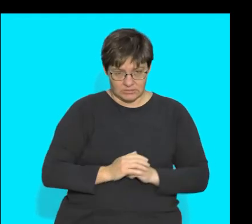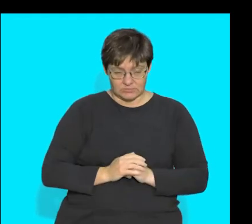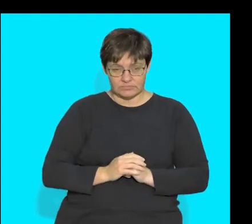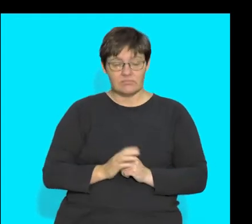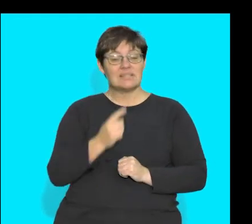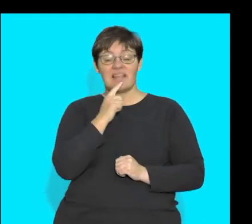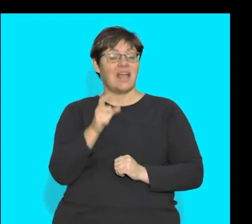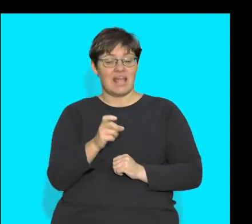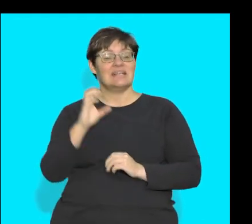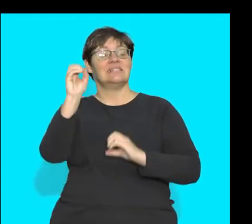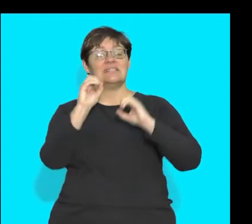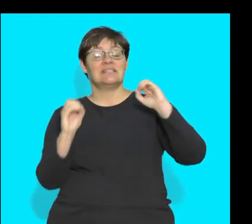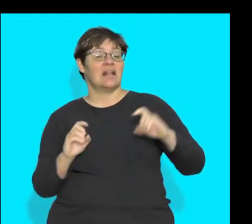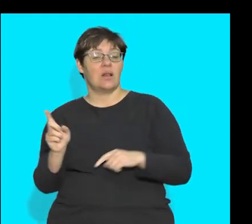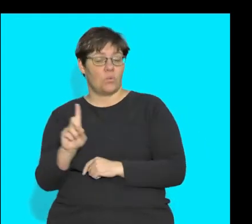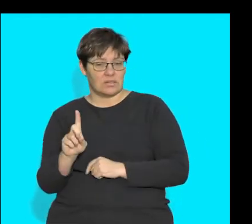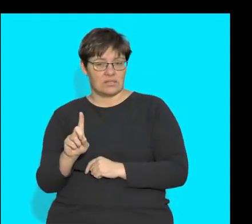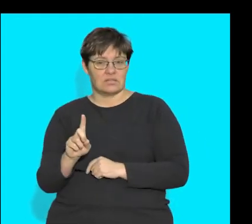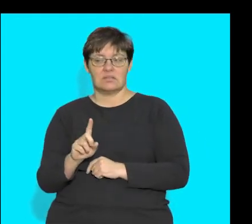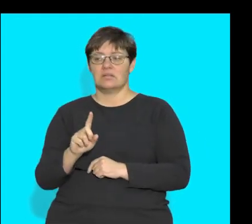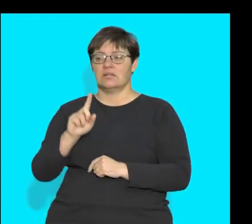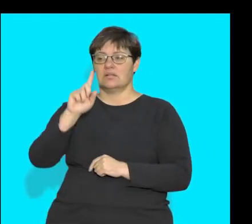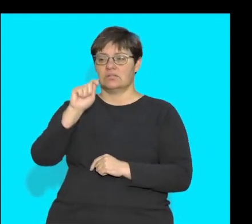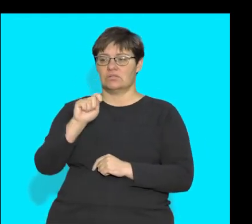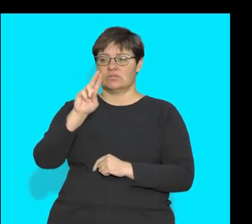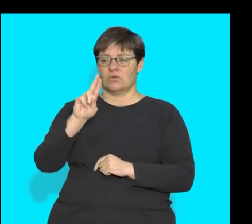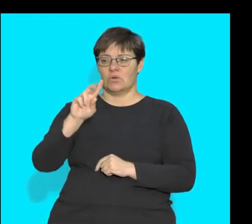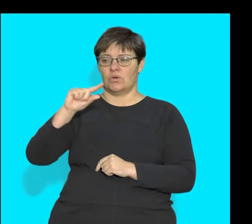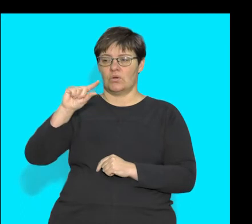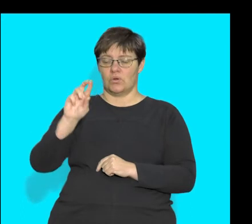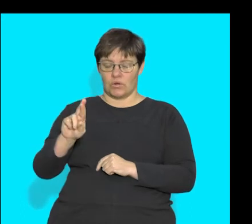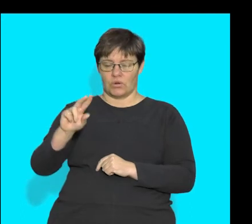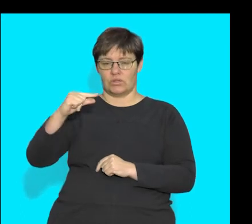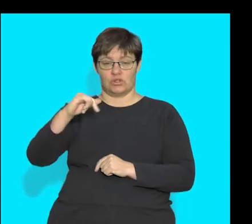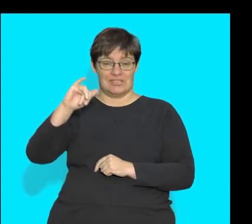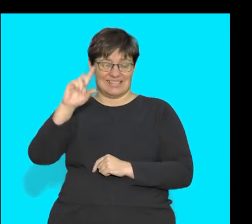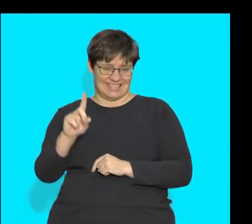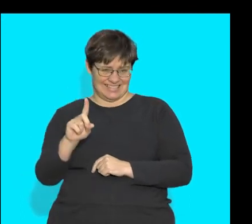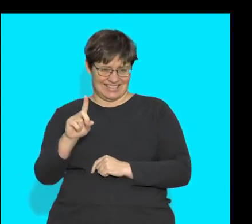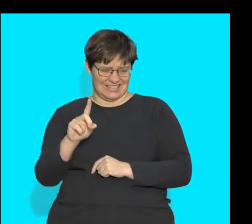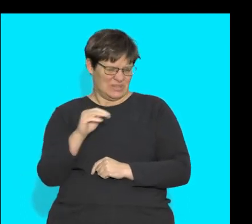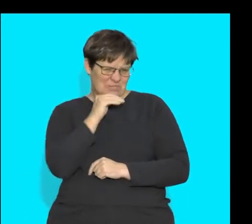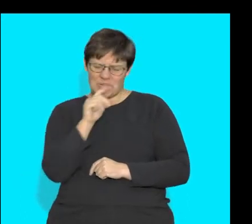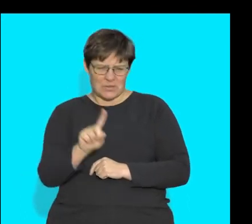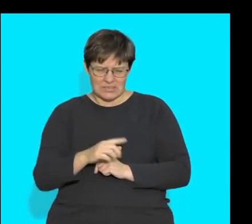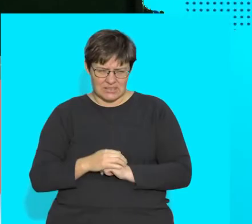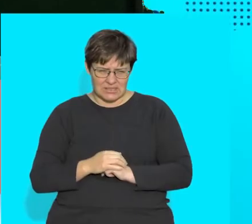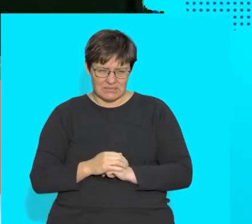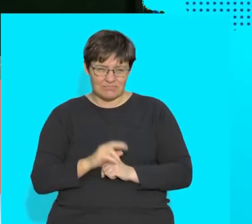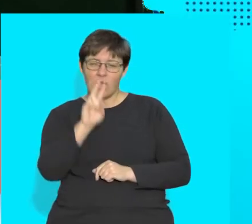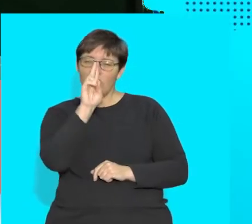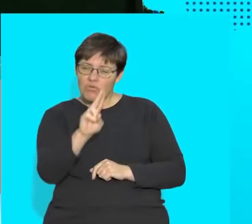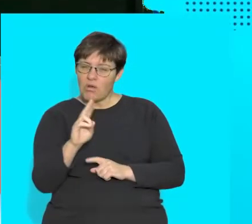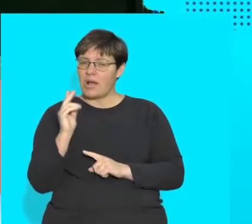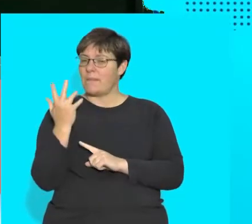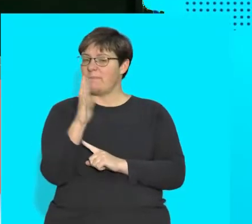it does that, we say that the cell is turgid. What do I mean by turgid? So remember,